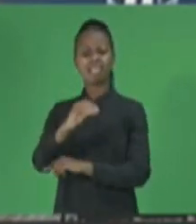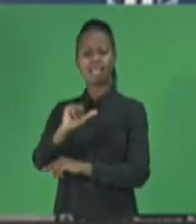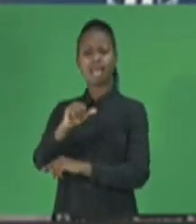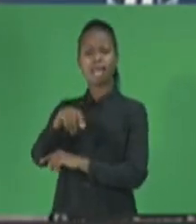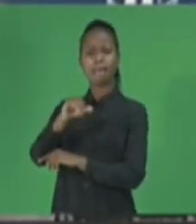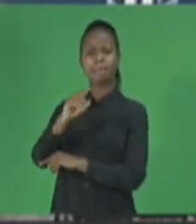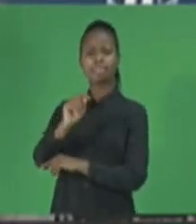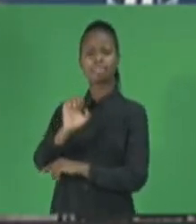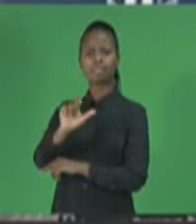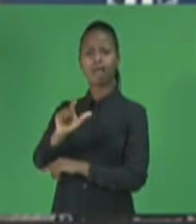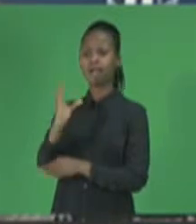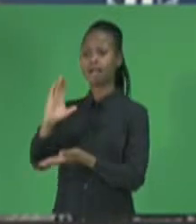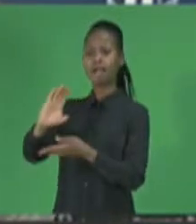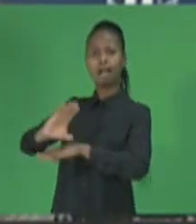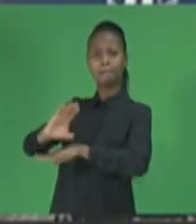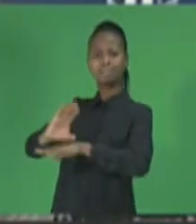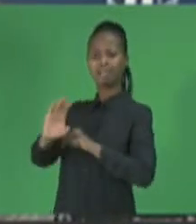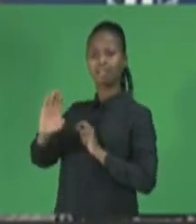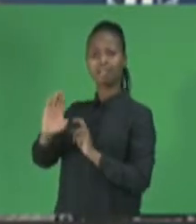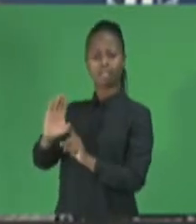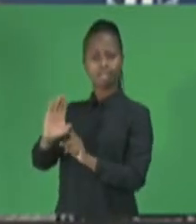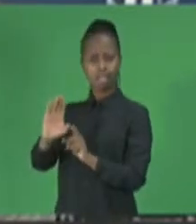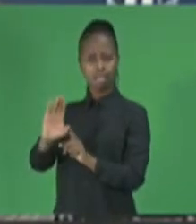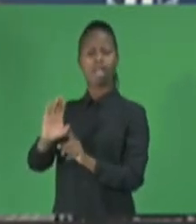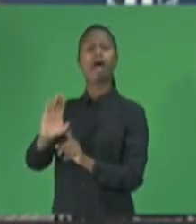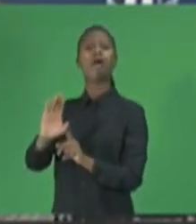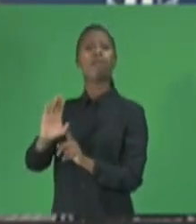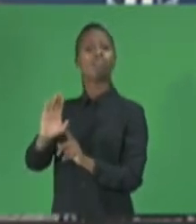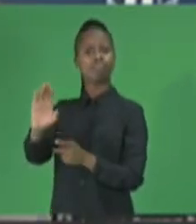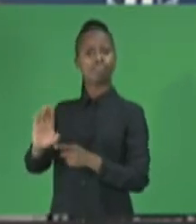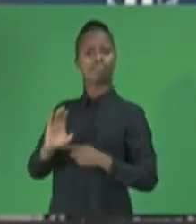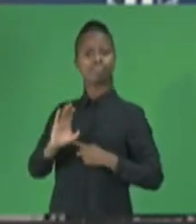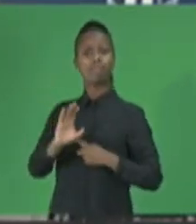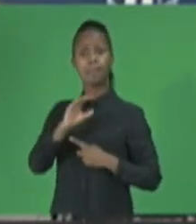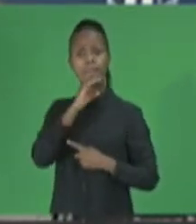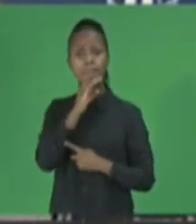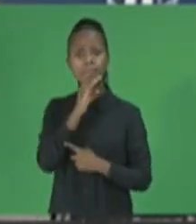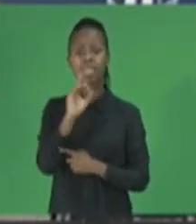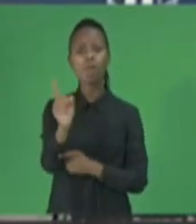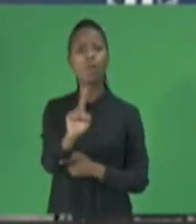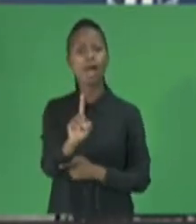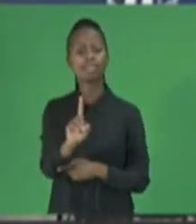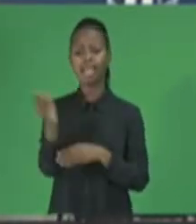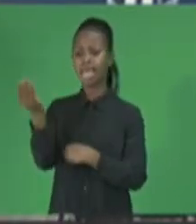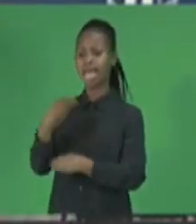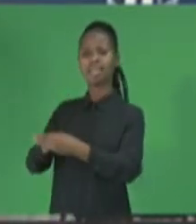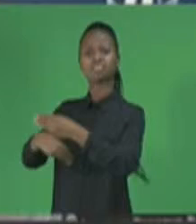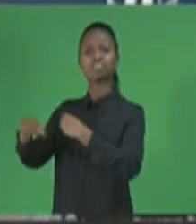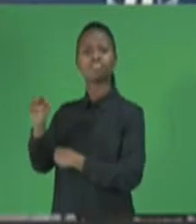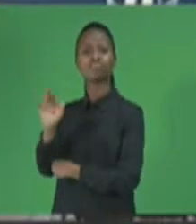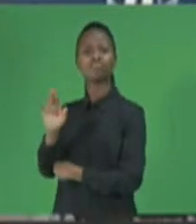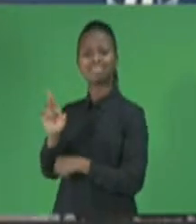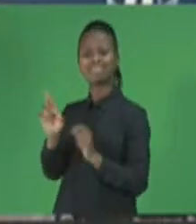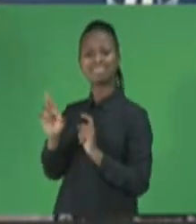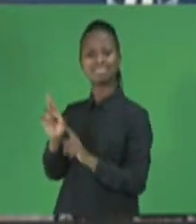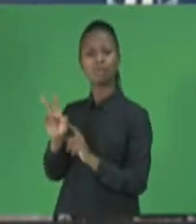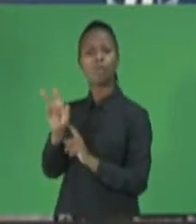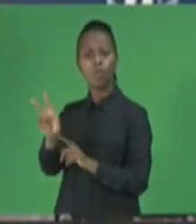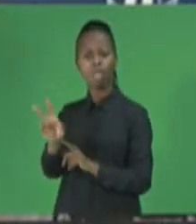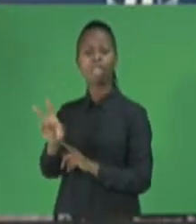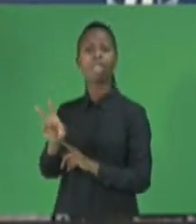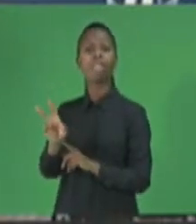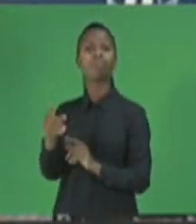normalizes, the exchange rates might depreciate. Our focus as